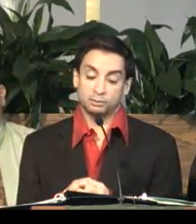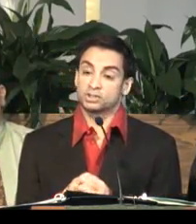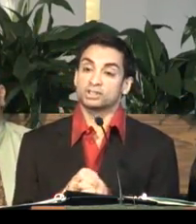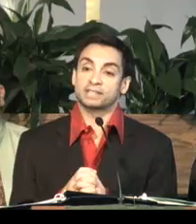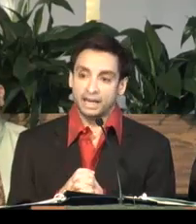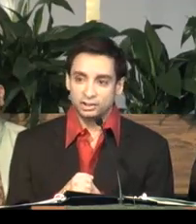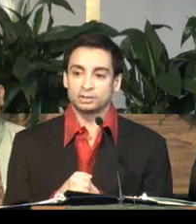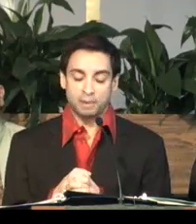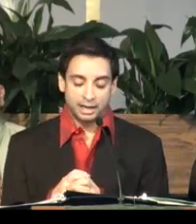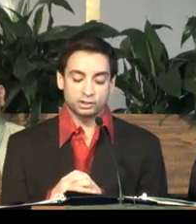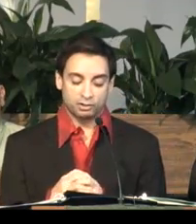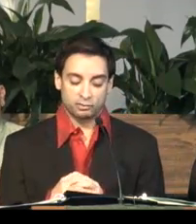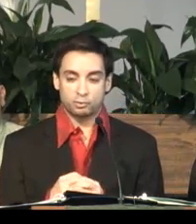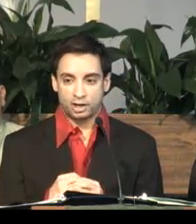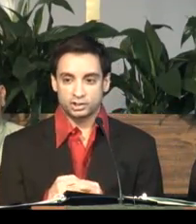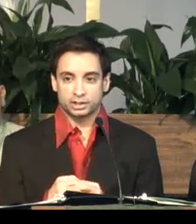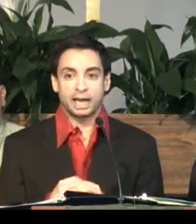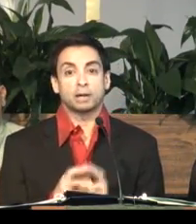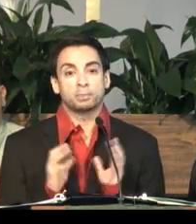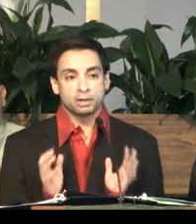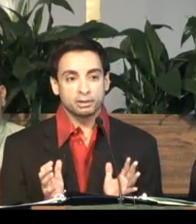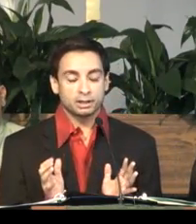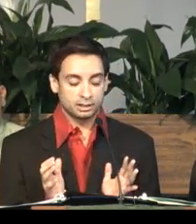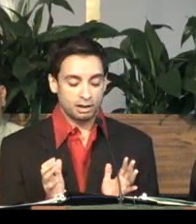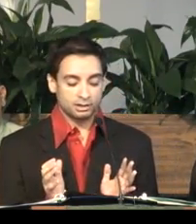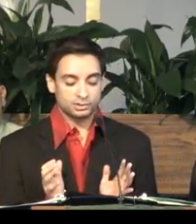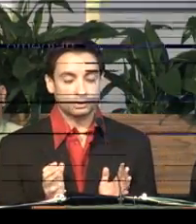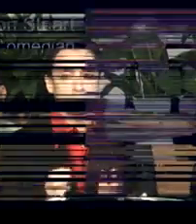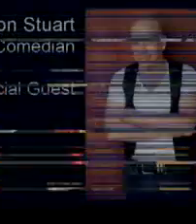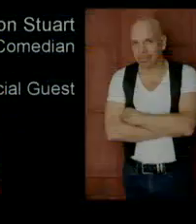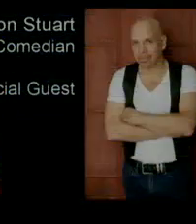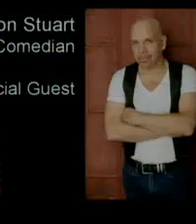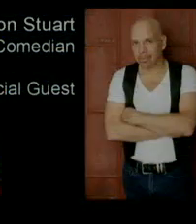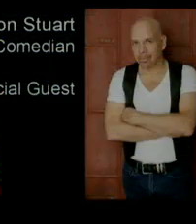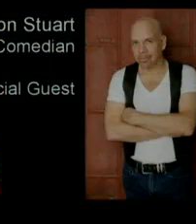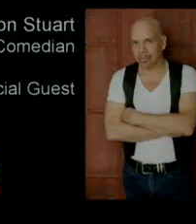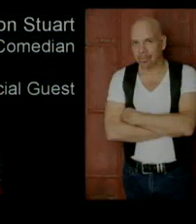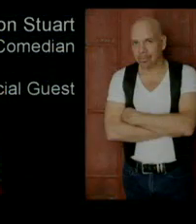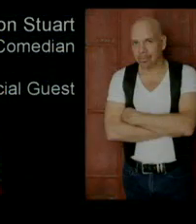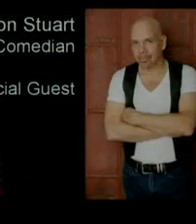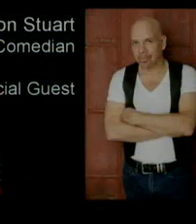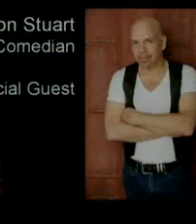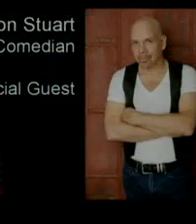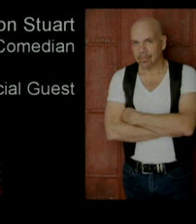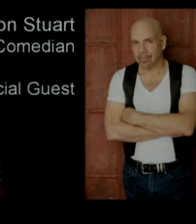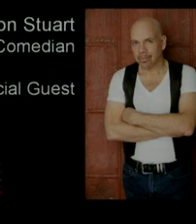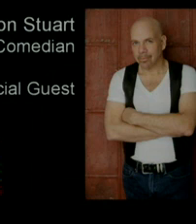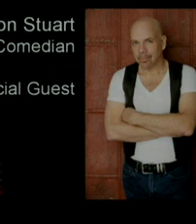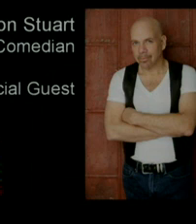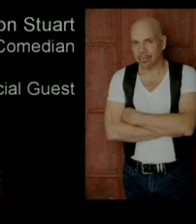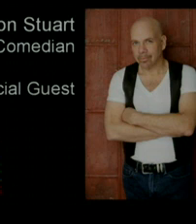And it was just sanctioned by the Trevor Project, and appearing in the concert will be the Reverend Barbara Haynes,